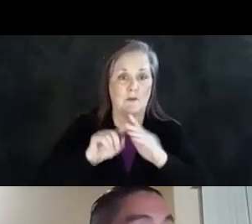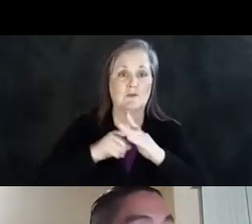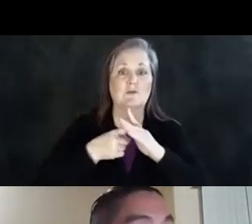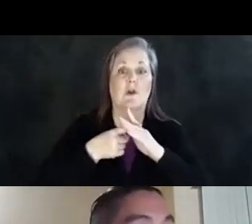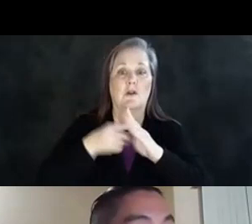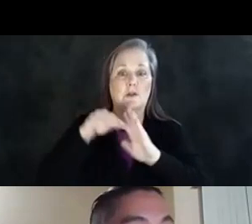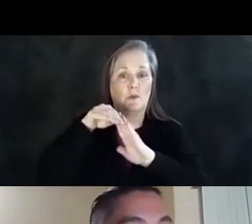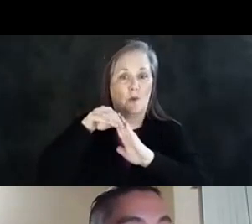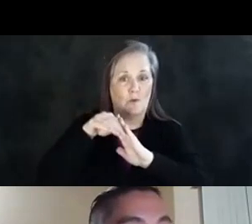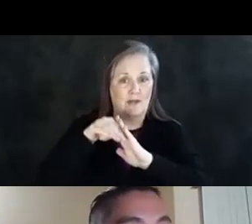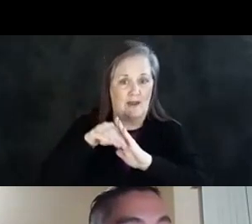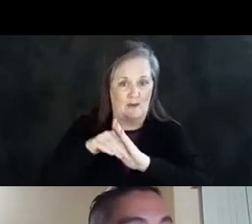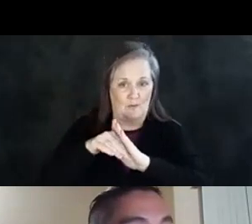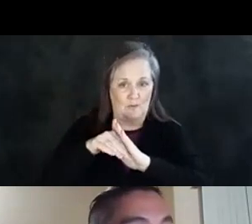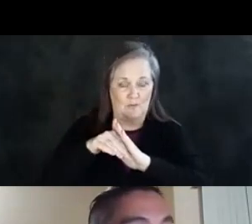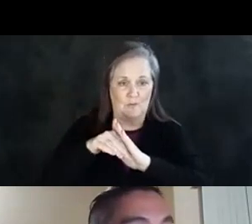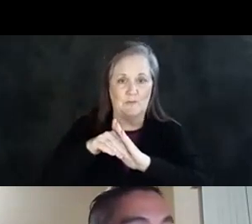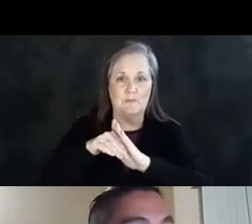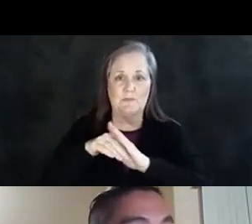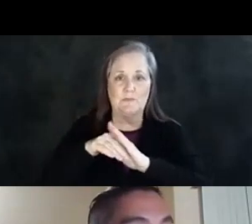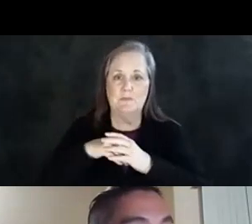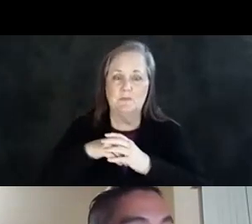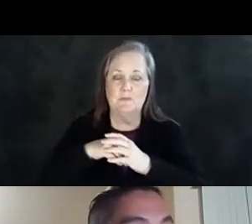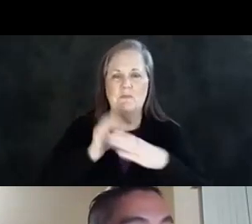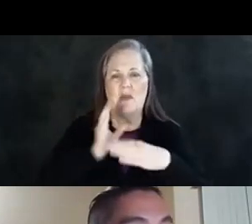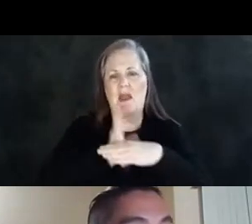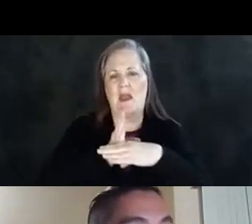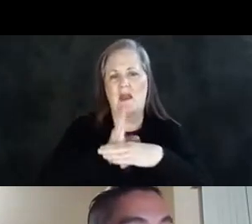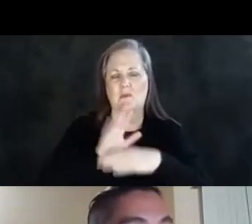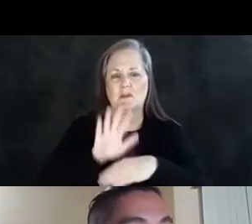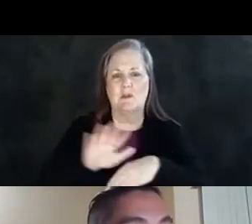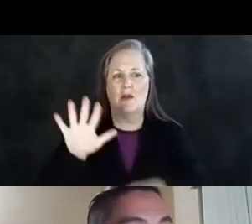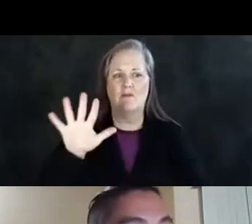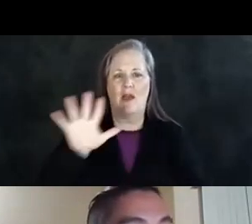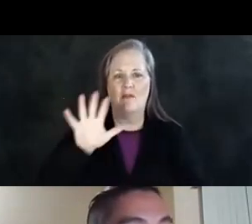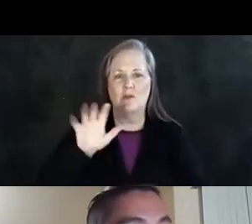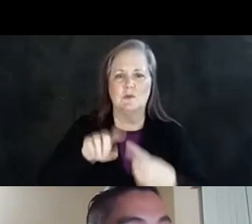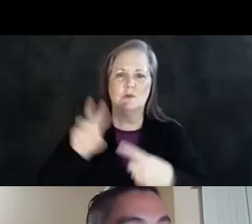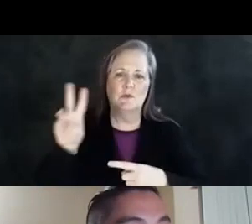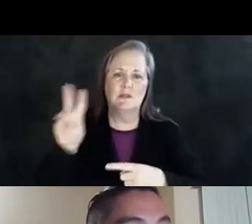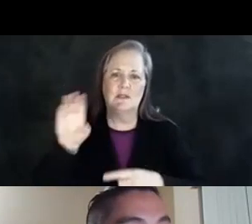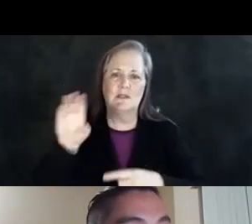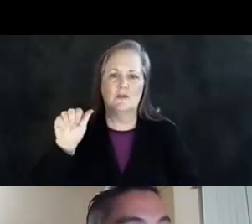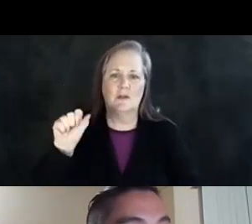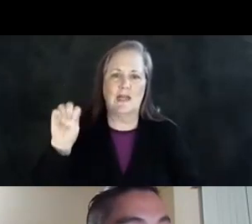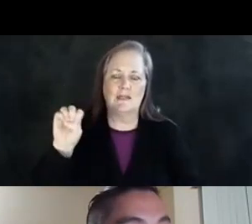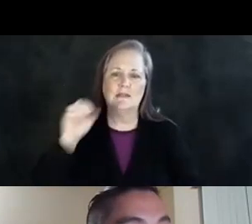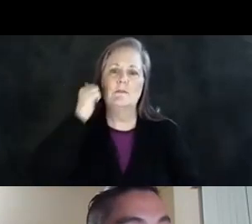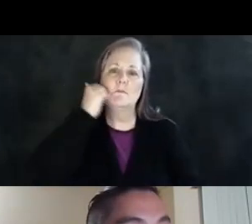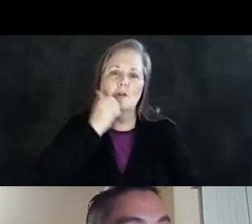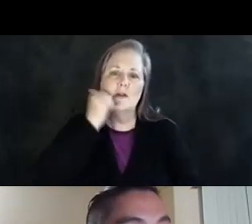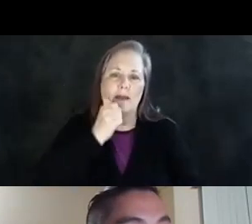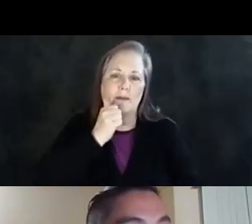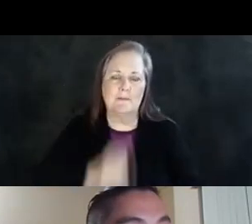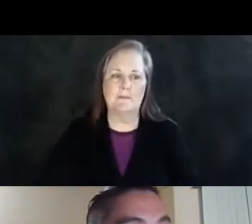to go down. We are at averaging about 500 to 600 cases per day.